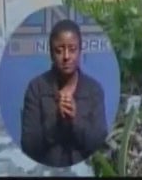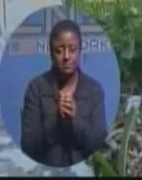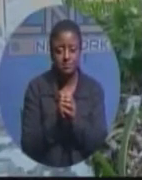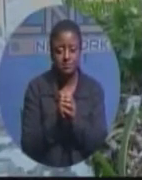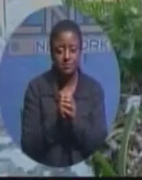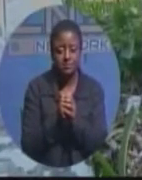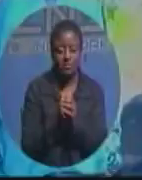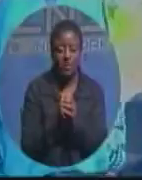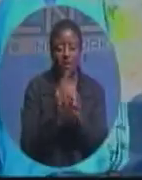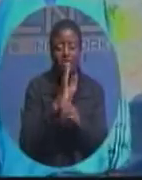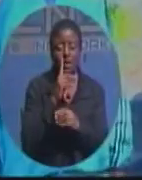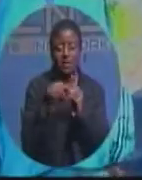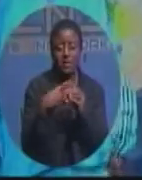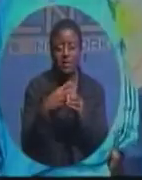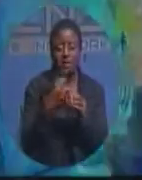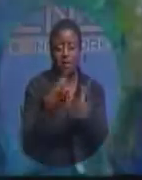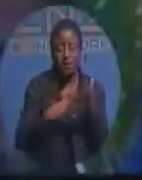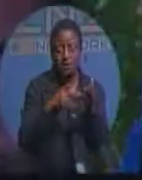honors meant to them.